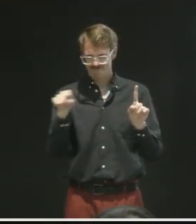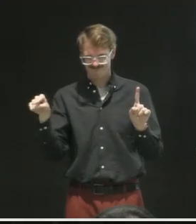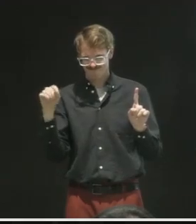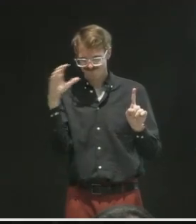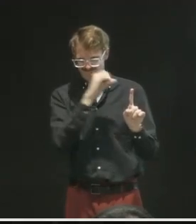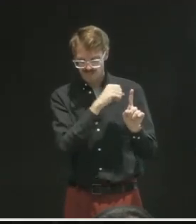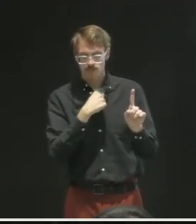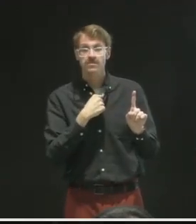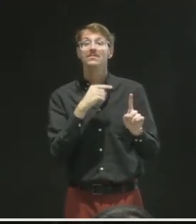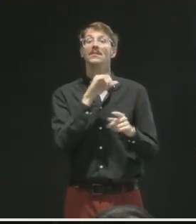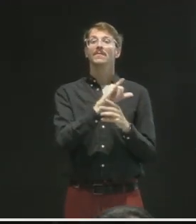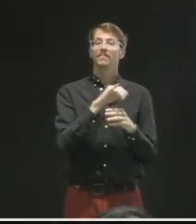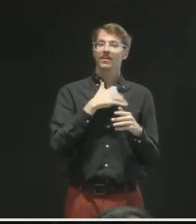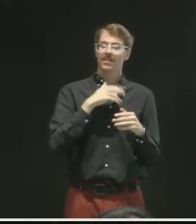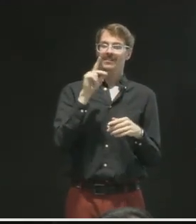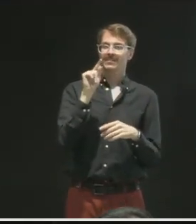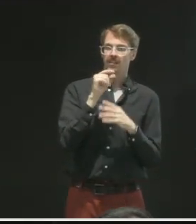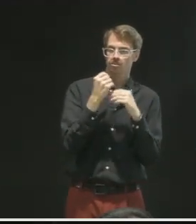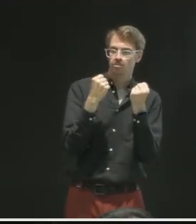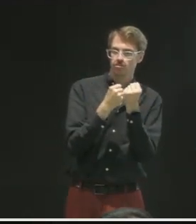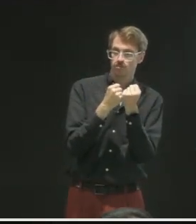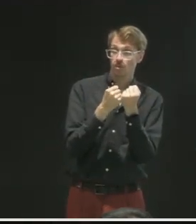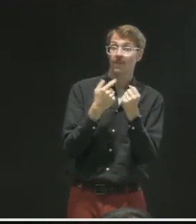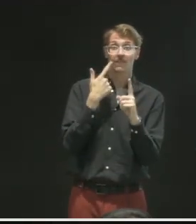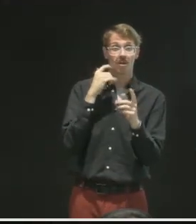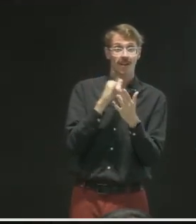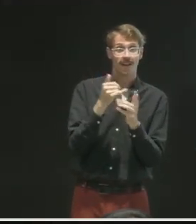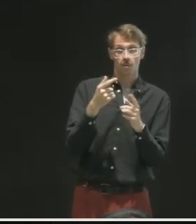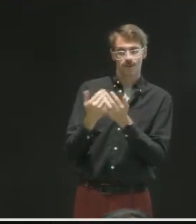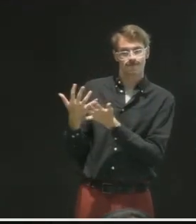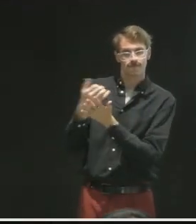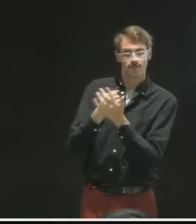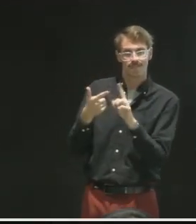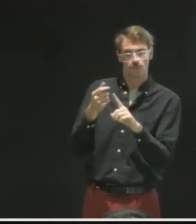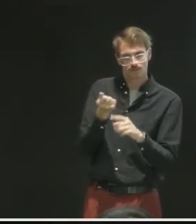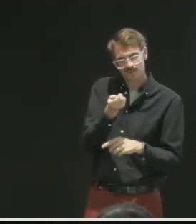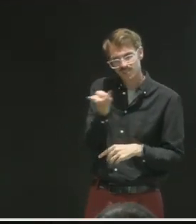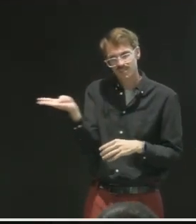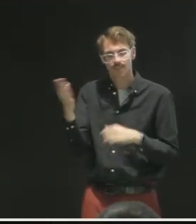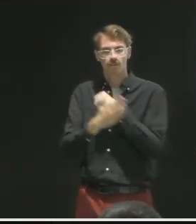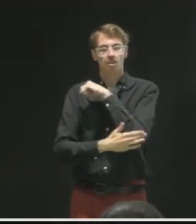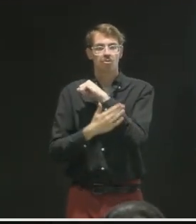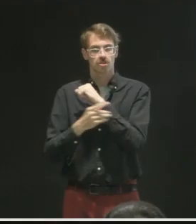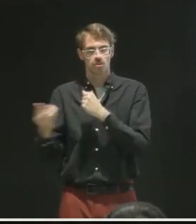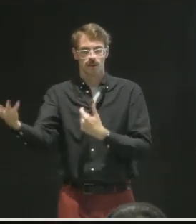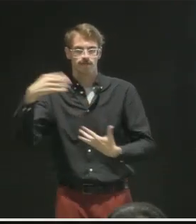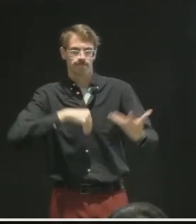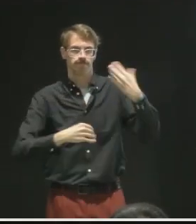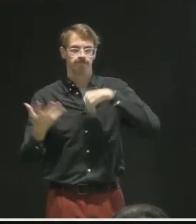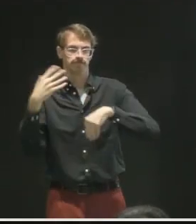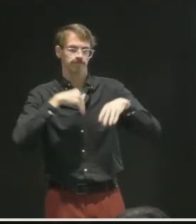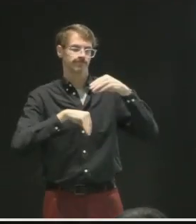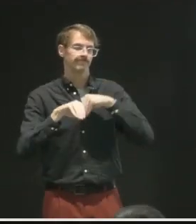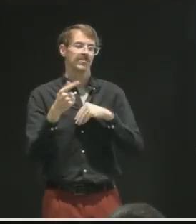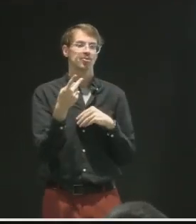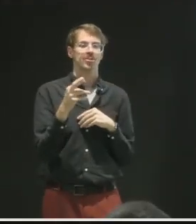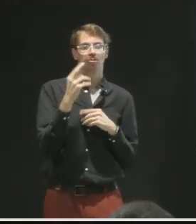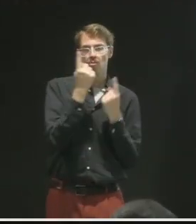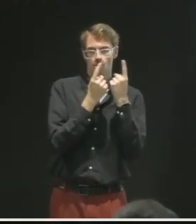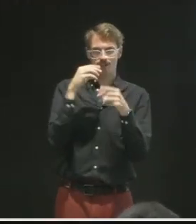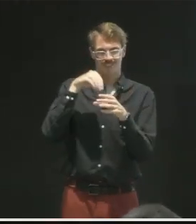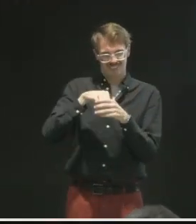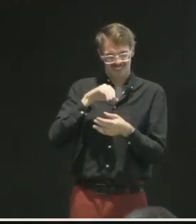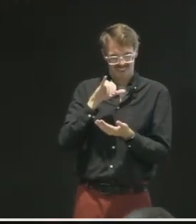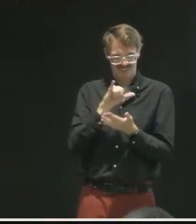adopted by several of our countries, we've integrated gender considerations into that as one example.